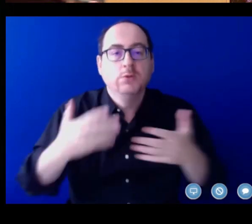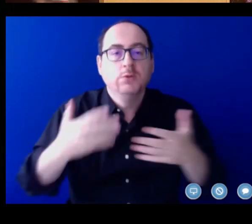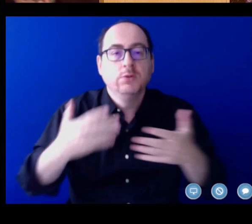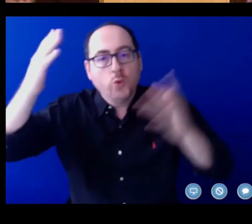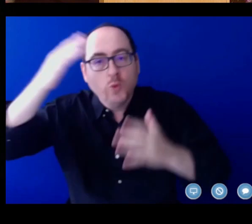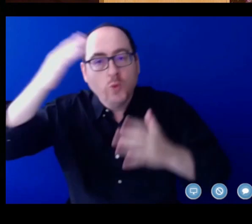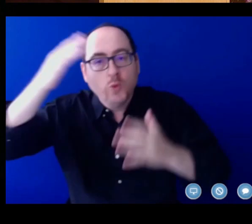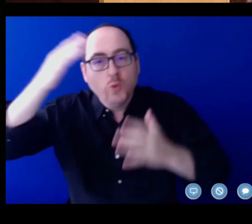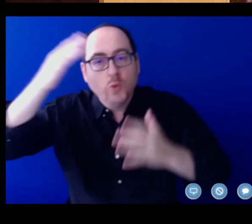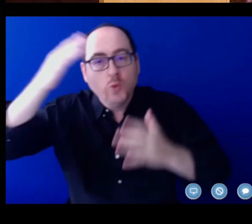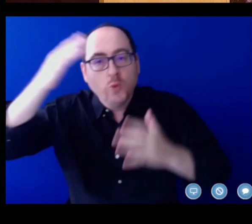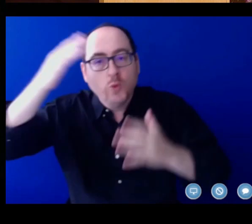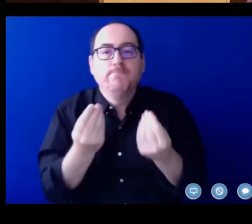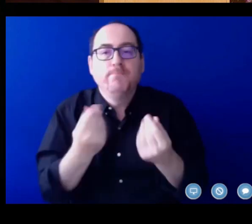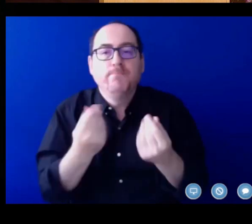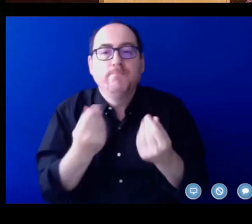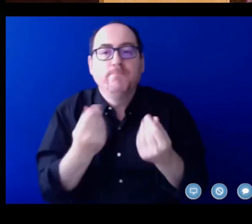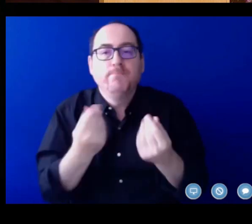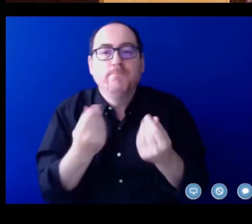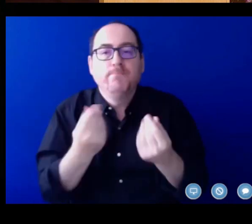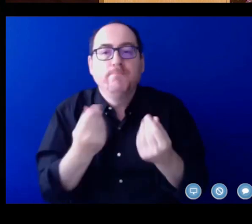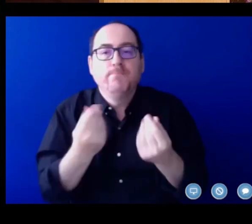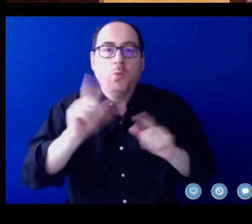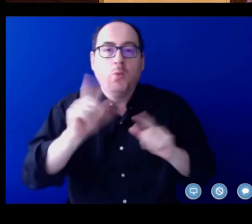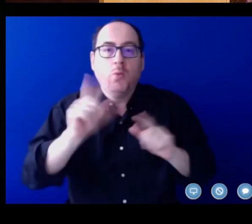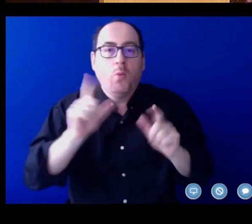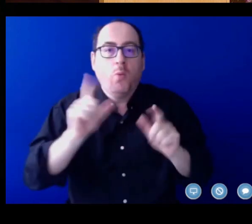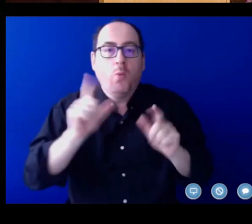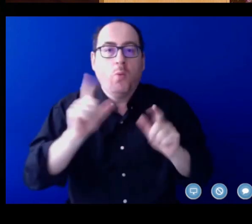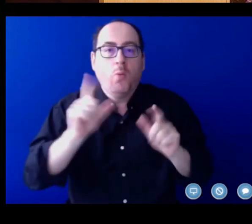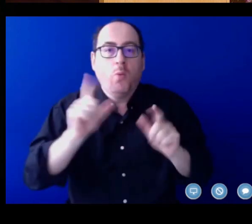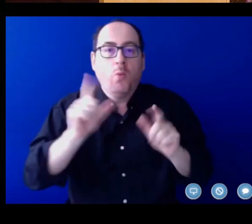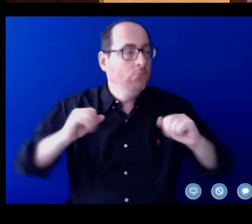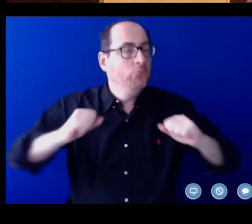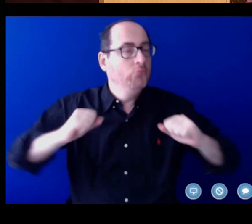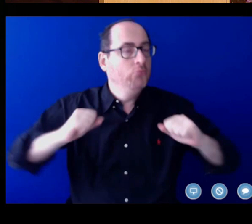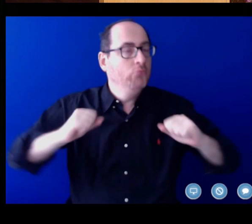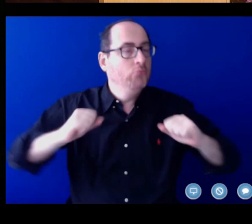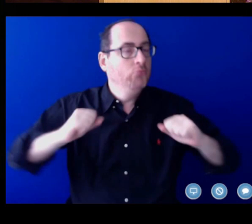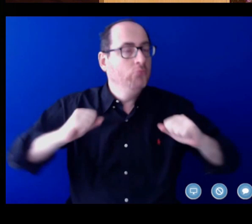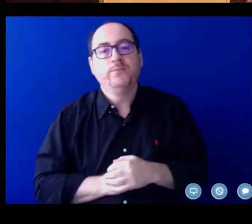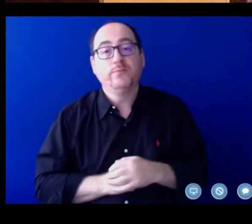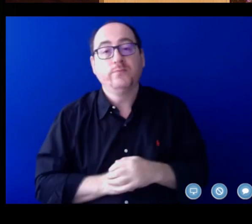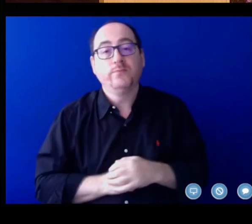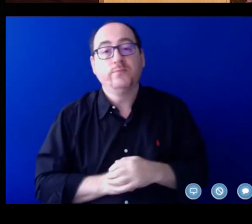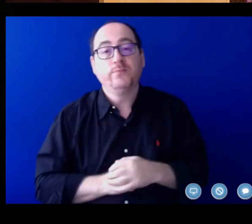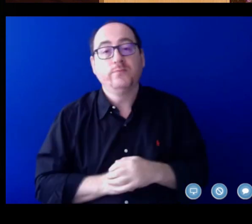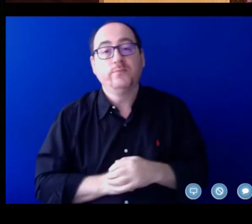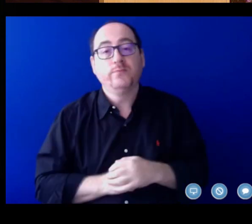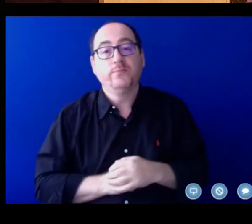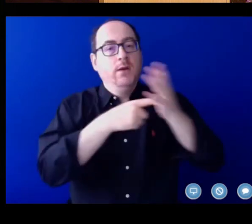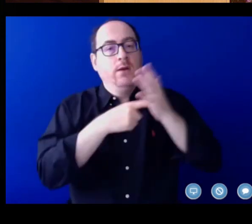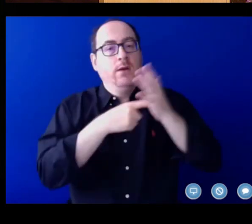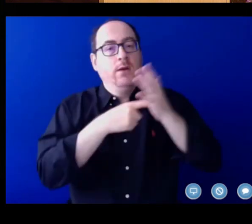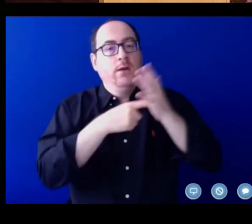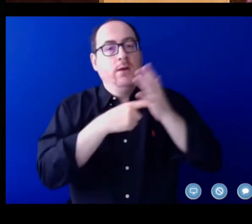of divides. There may be people from other cultures, people from different socioeconomic status, people from different countries,